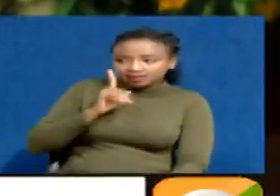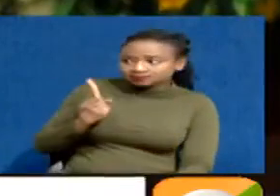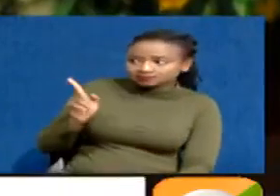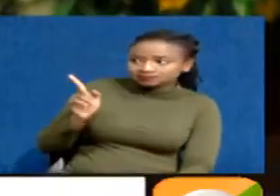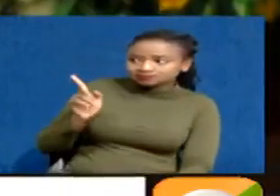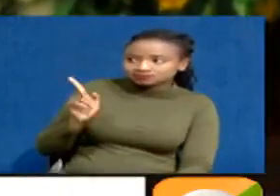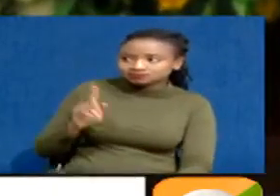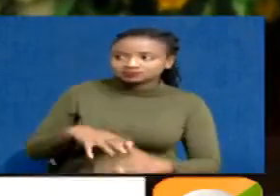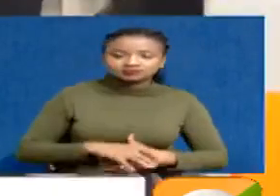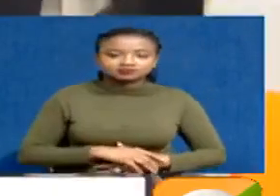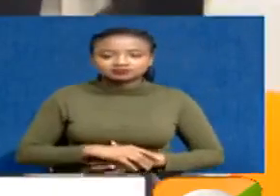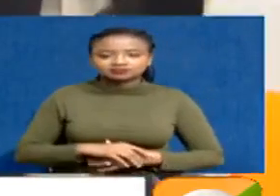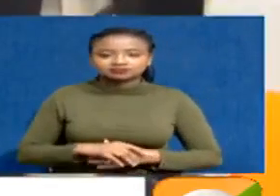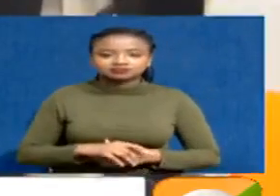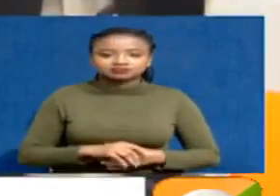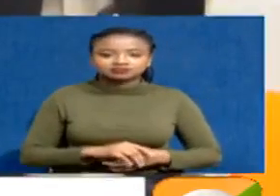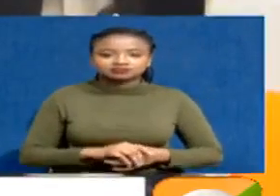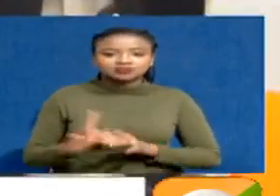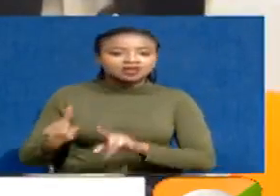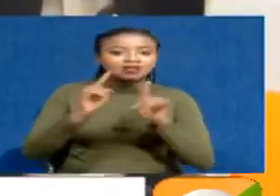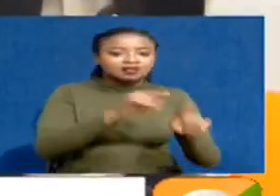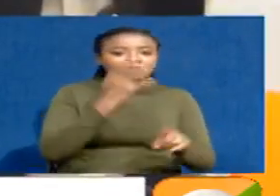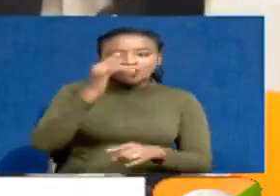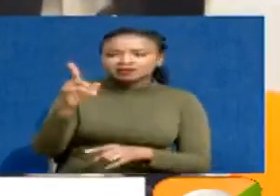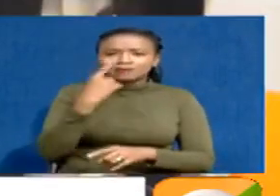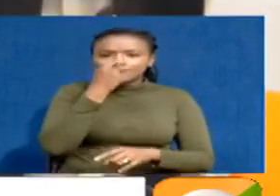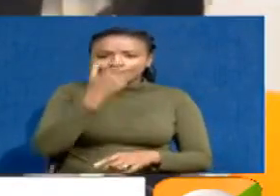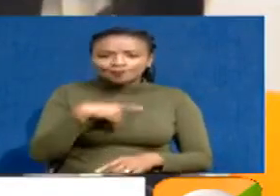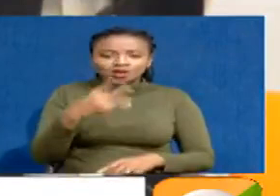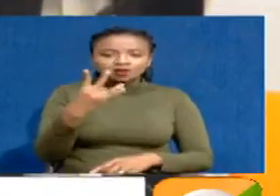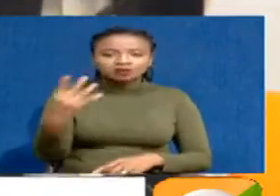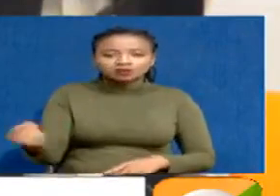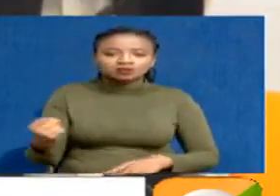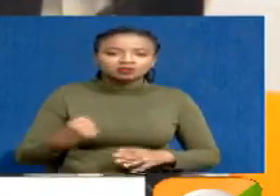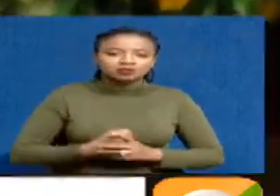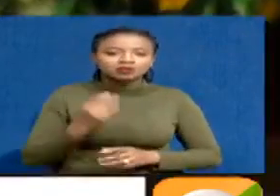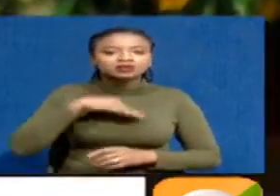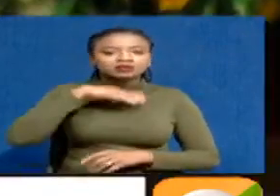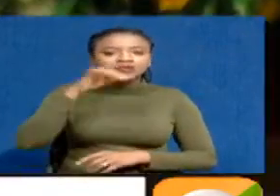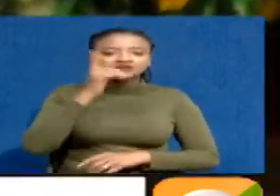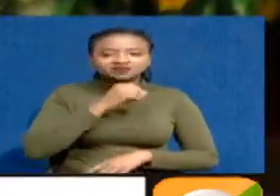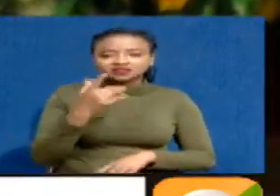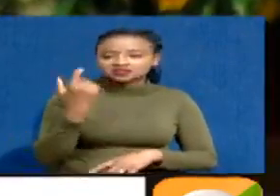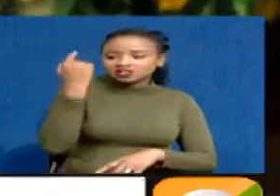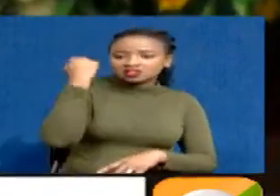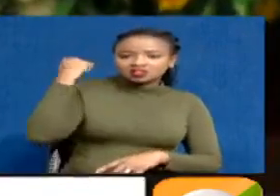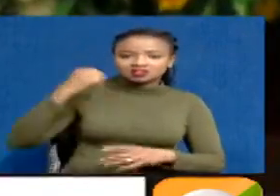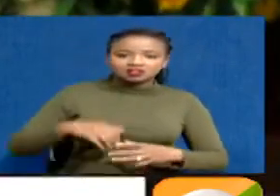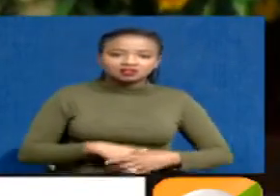Services, gathered to pay their final respects to the 45-year-old father of five who passed on a fortnight ago.